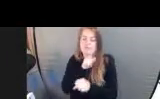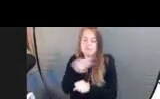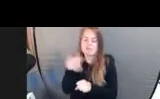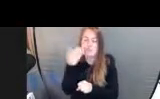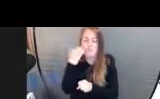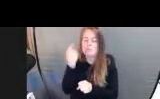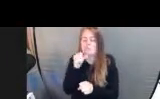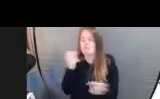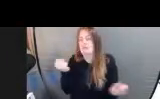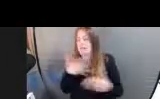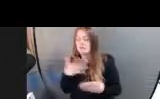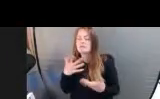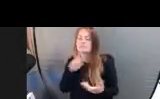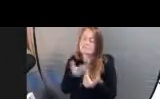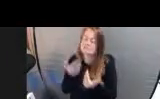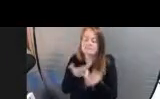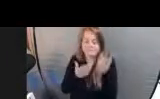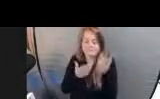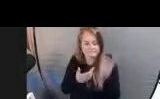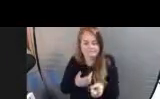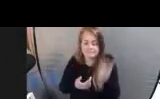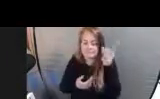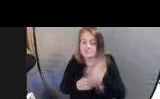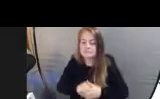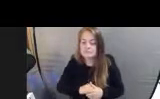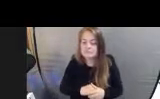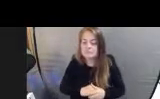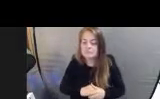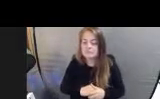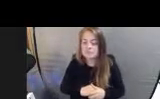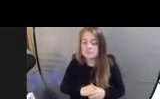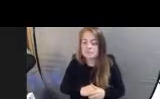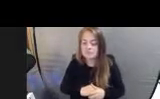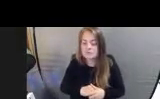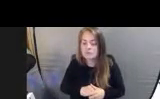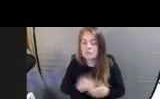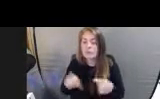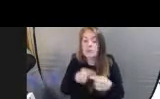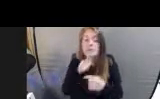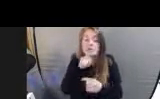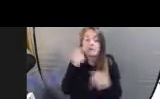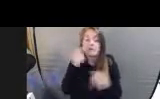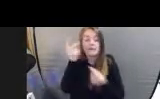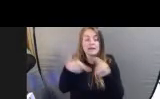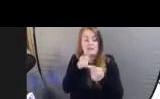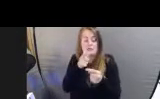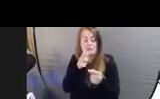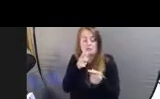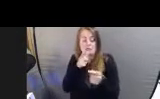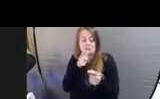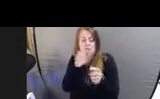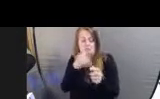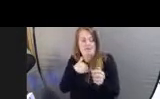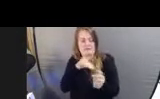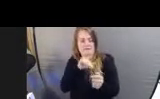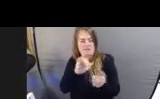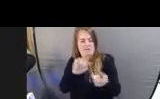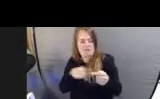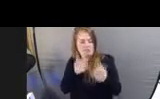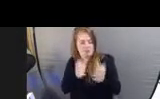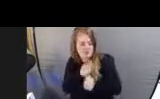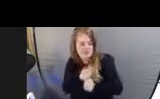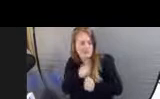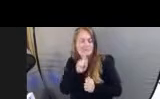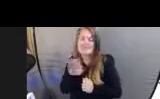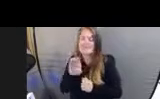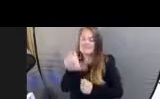be scared of. Now, when you think of speaking to people with disabilities here in the Lower Mainland, specifically in